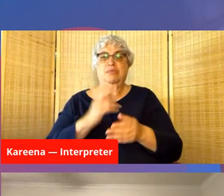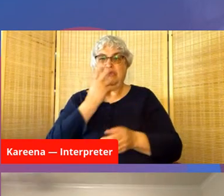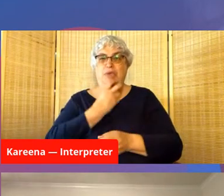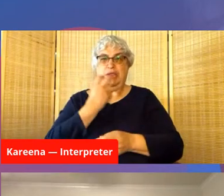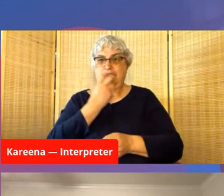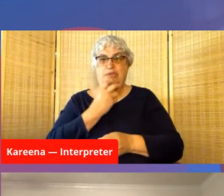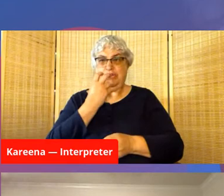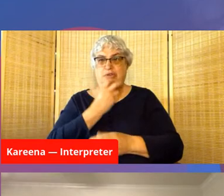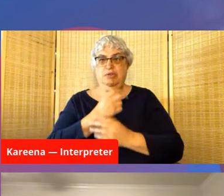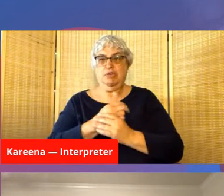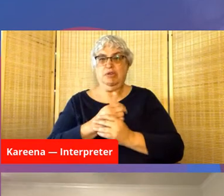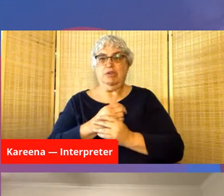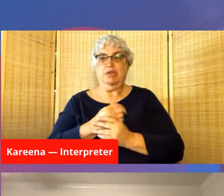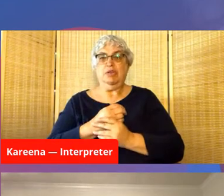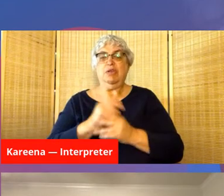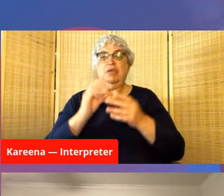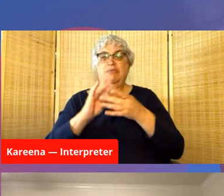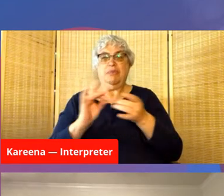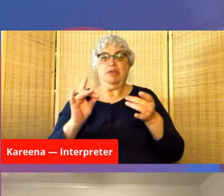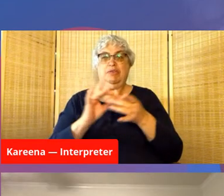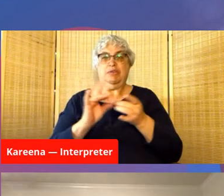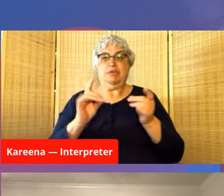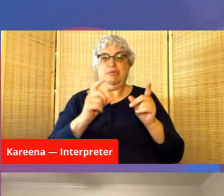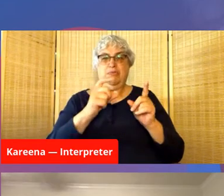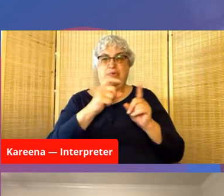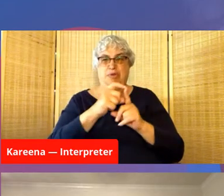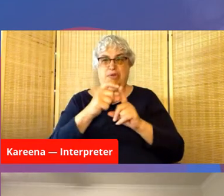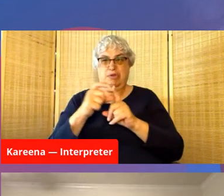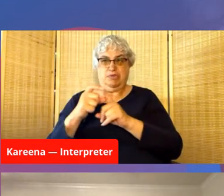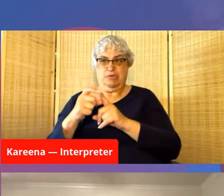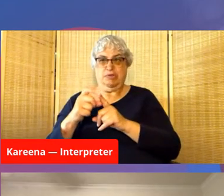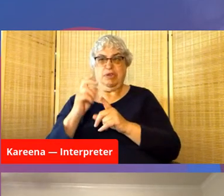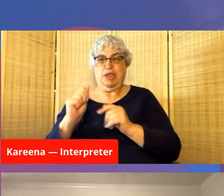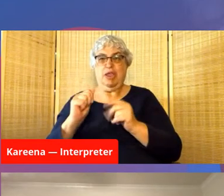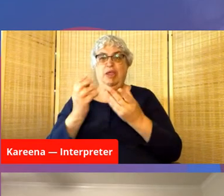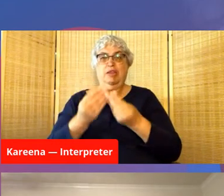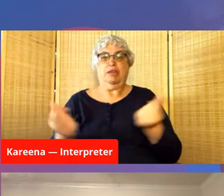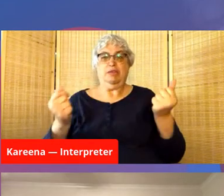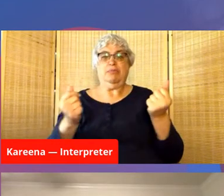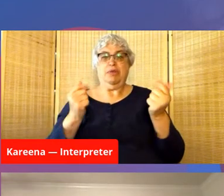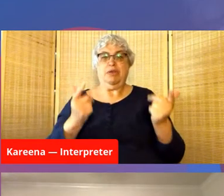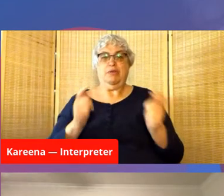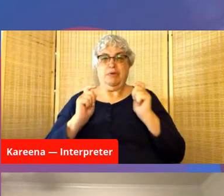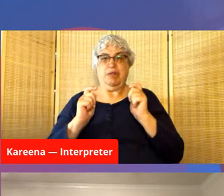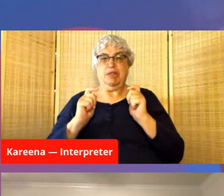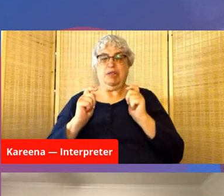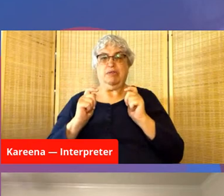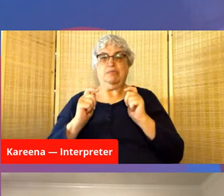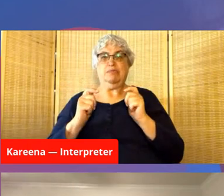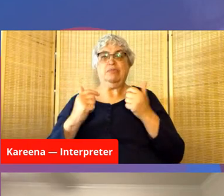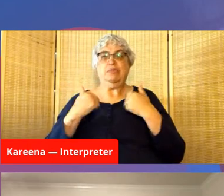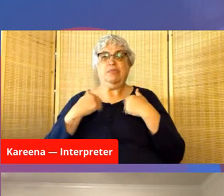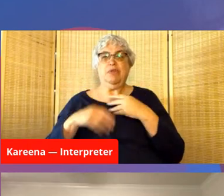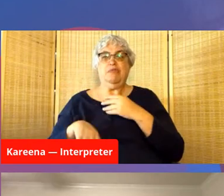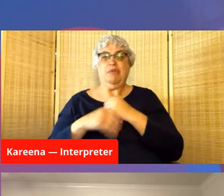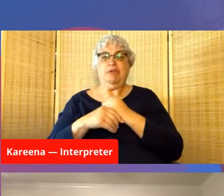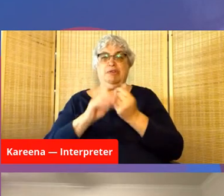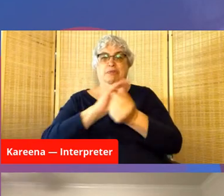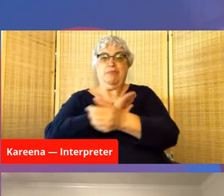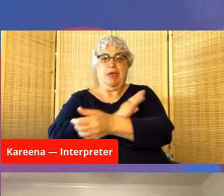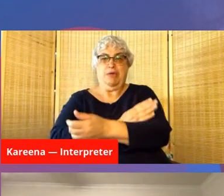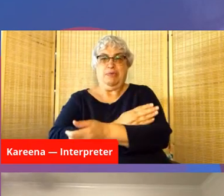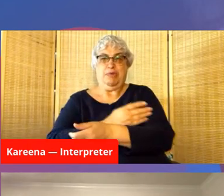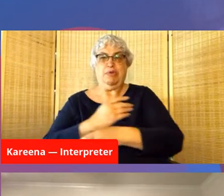and making a message which in words can disappear very quickly have an extra power and